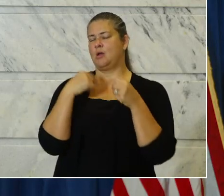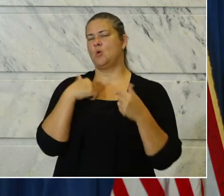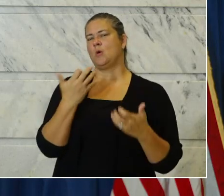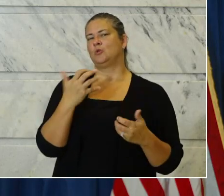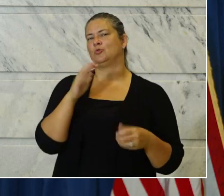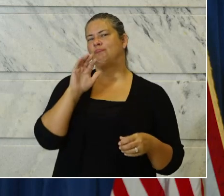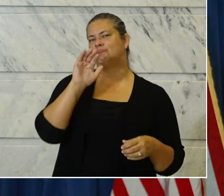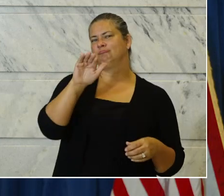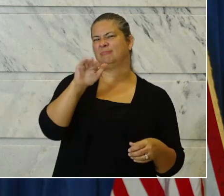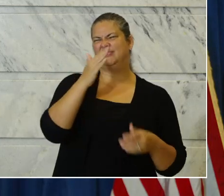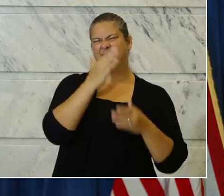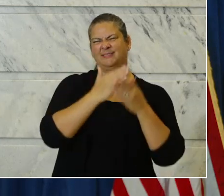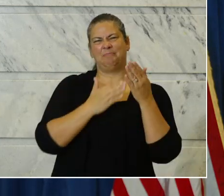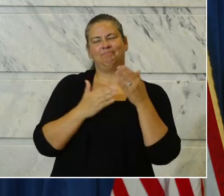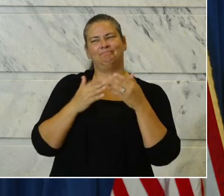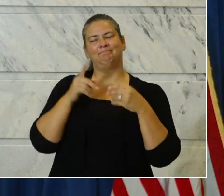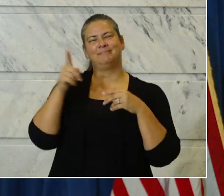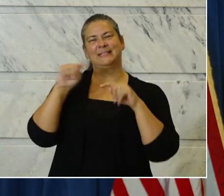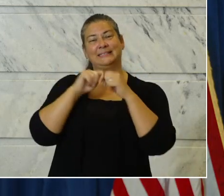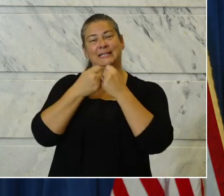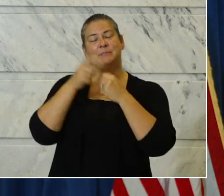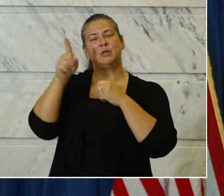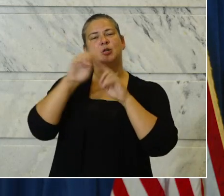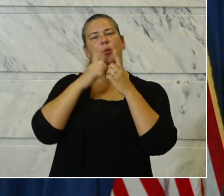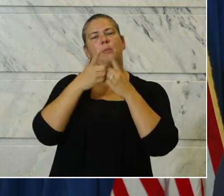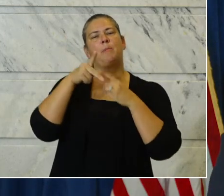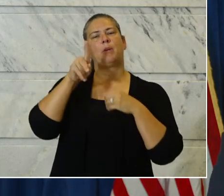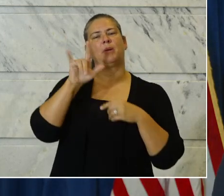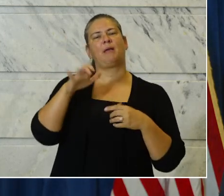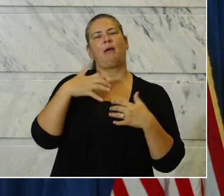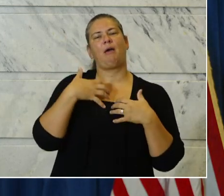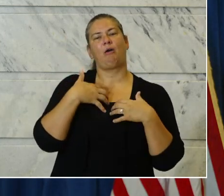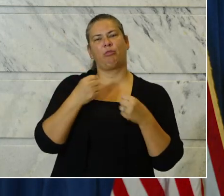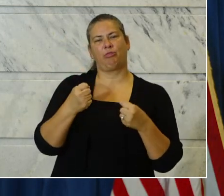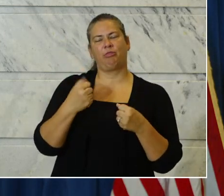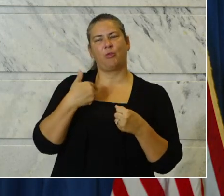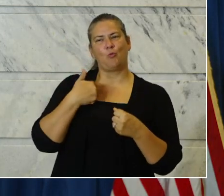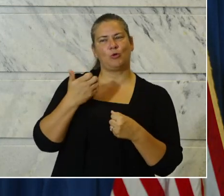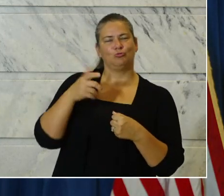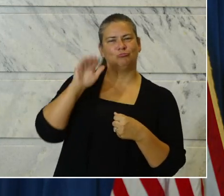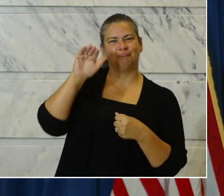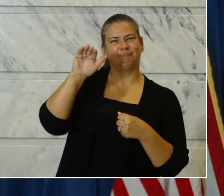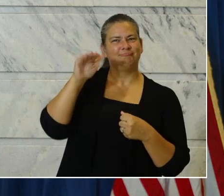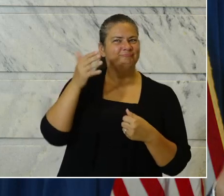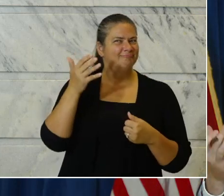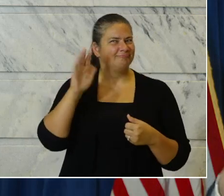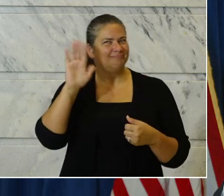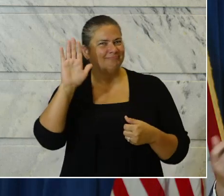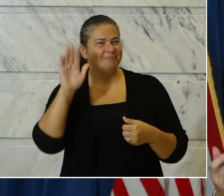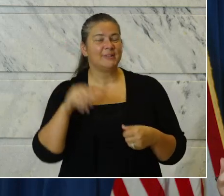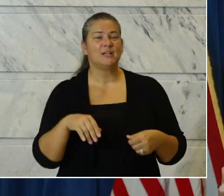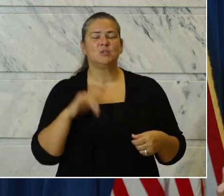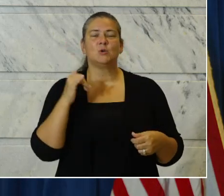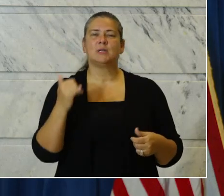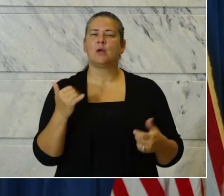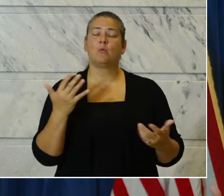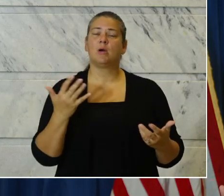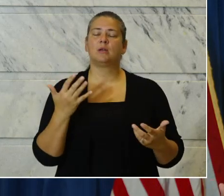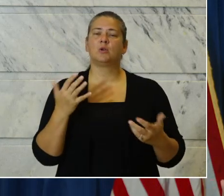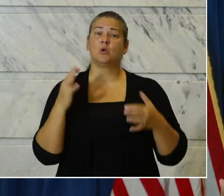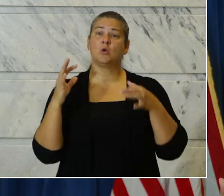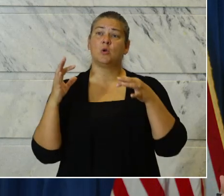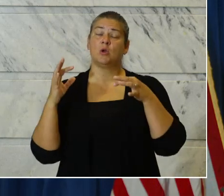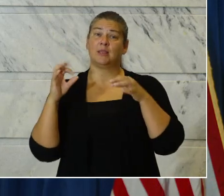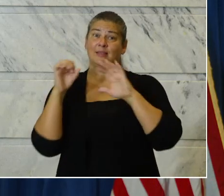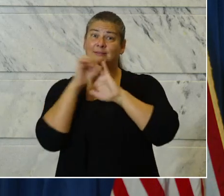out to some of our team at the Department for Public Health. So there's a wonderful spirit of cooperation across the